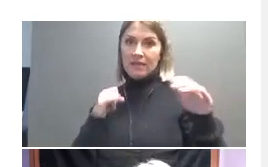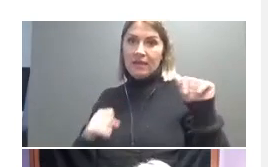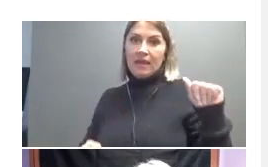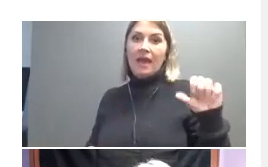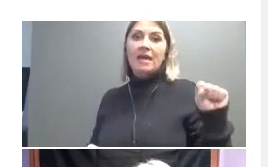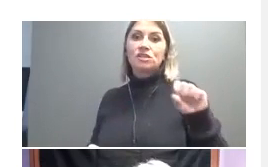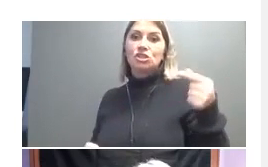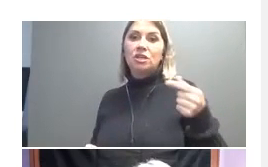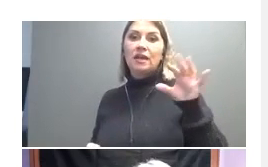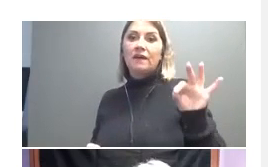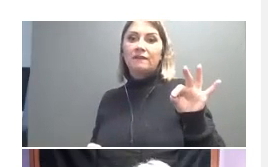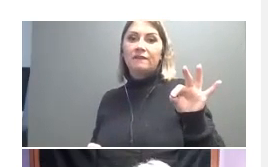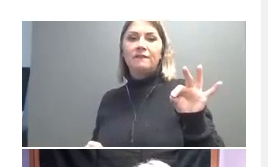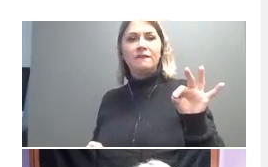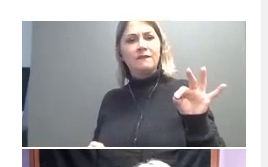SGFAEB,